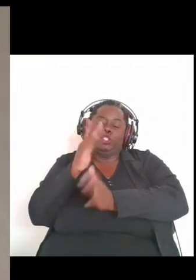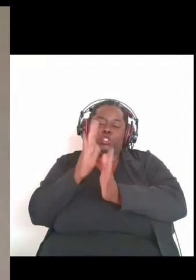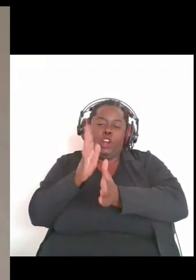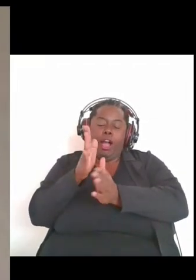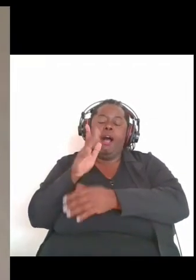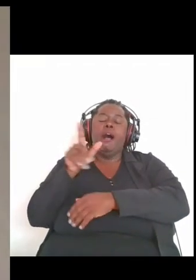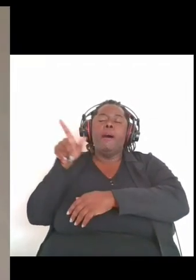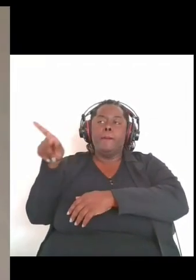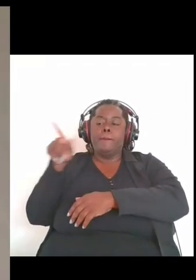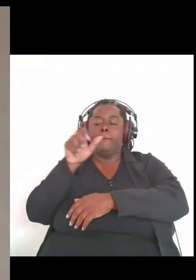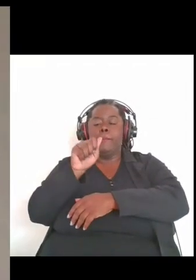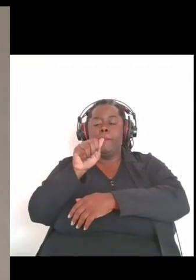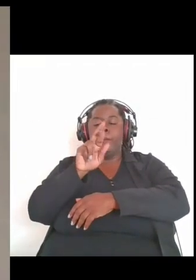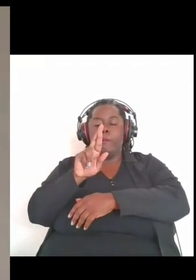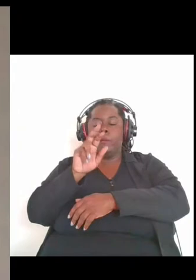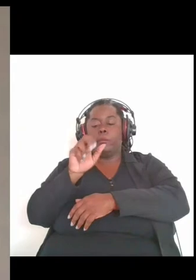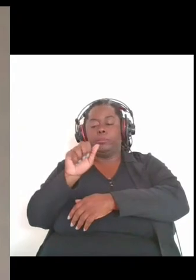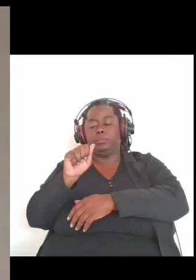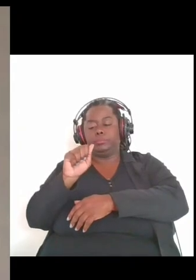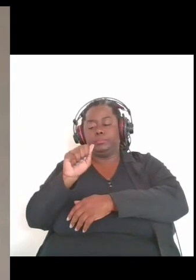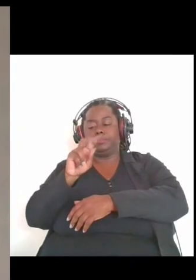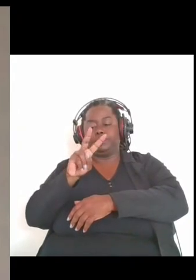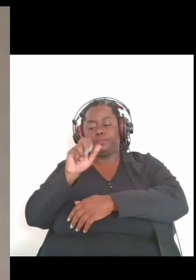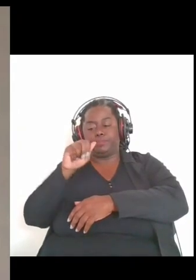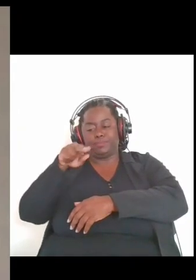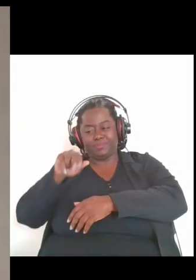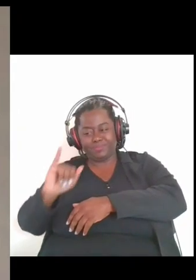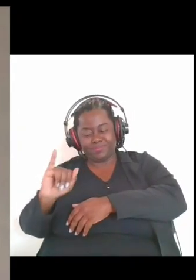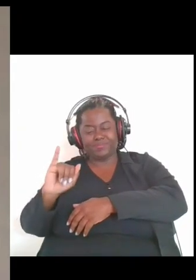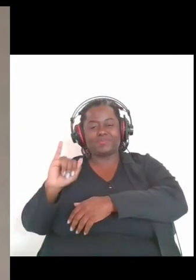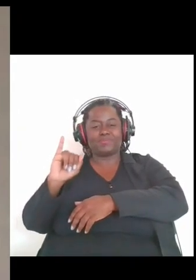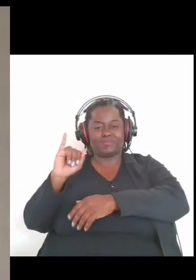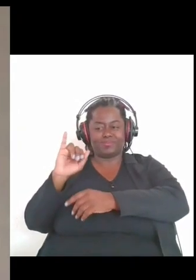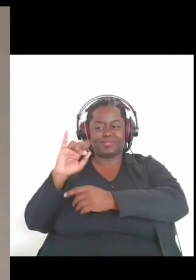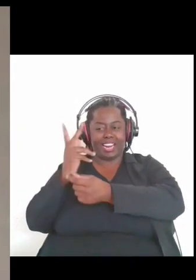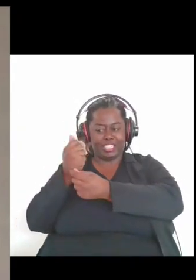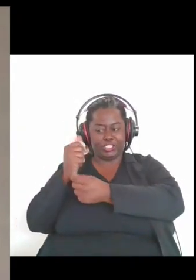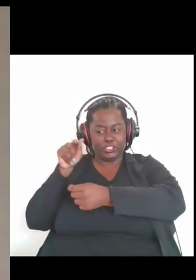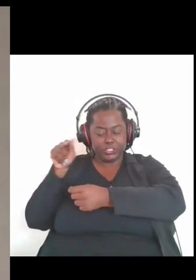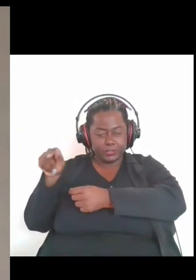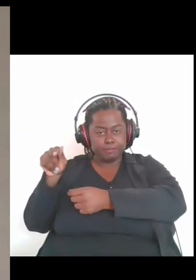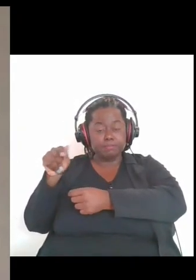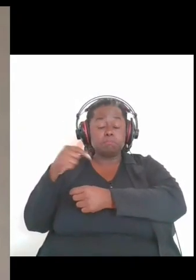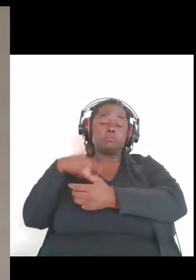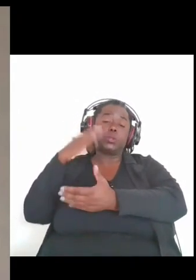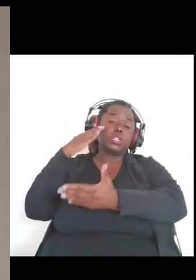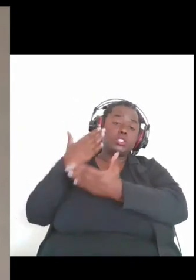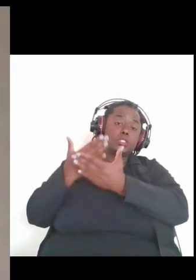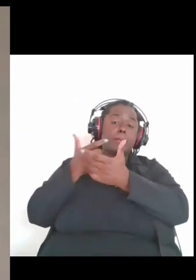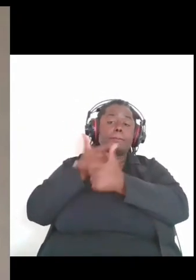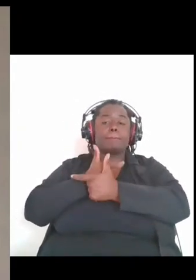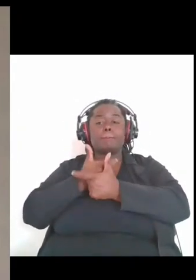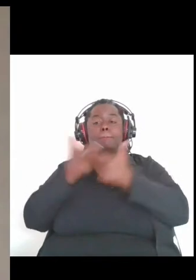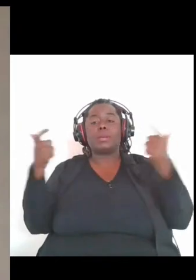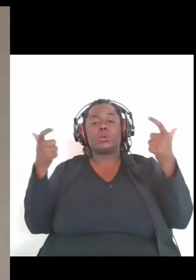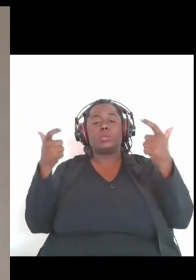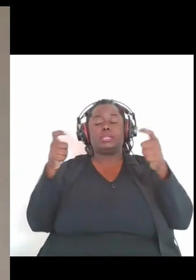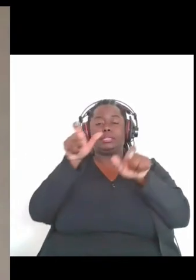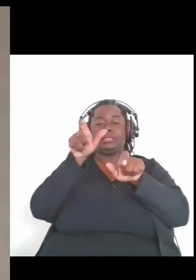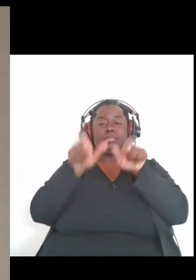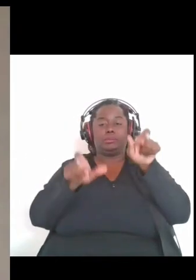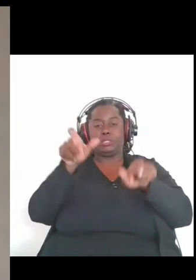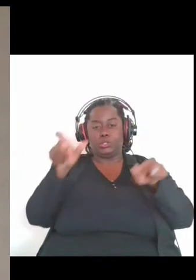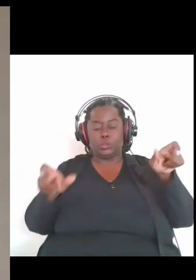the as mentioned here by purnima in the aravania project